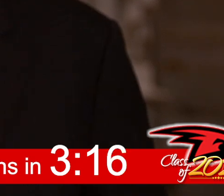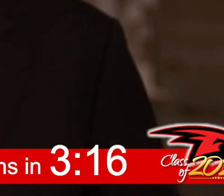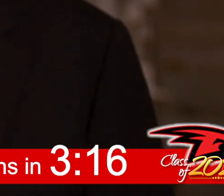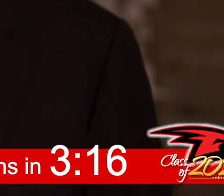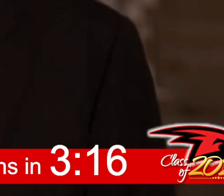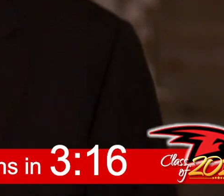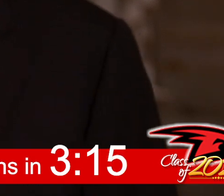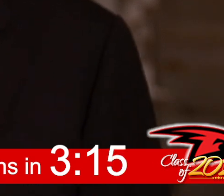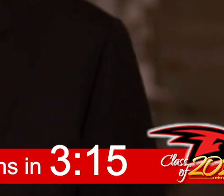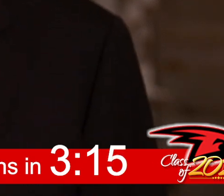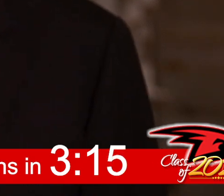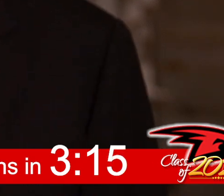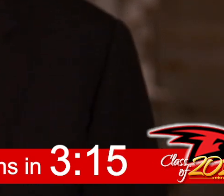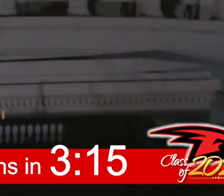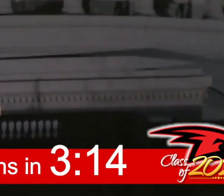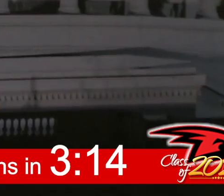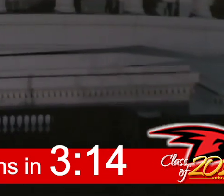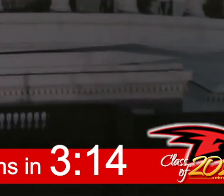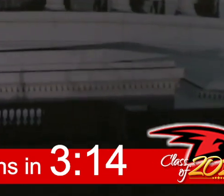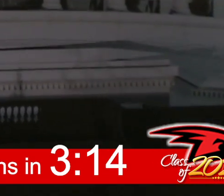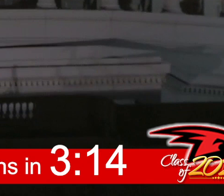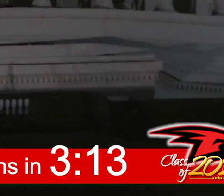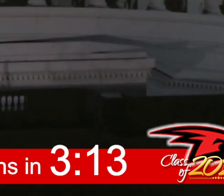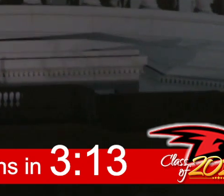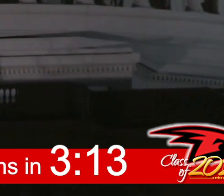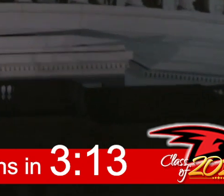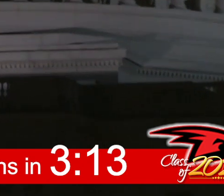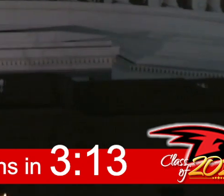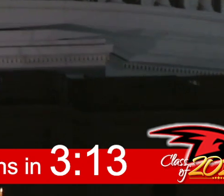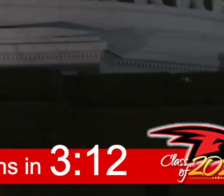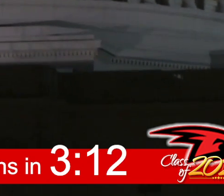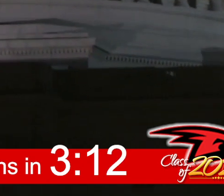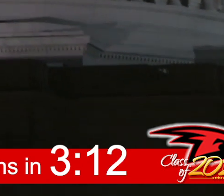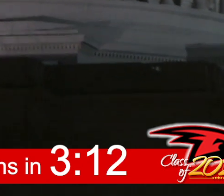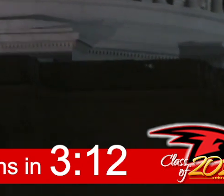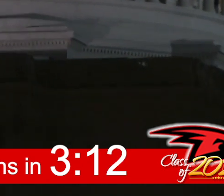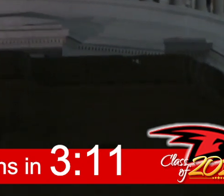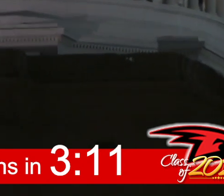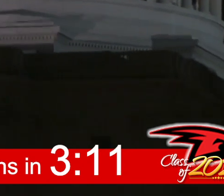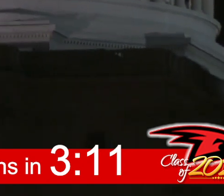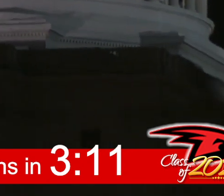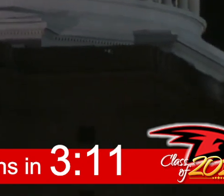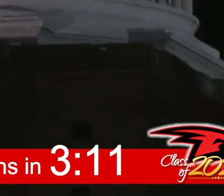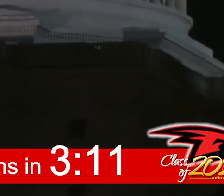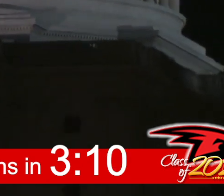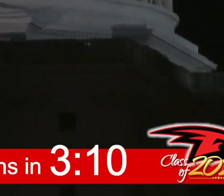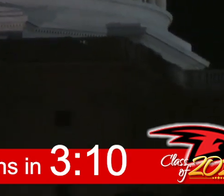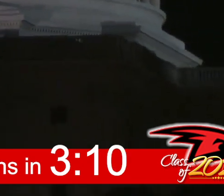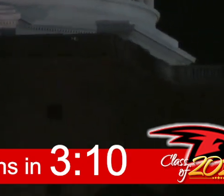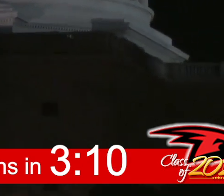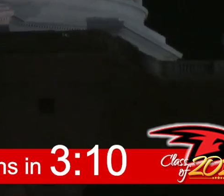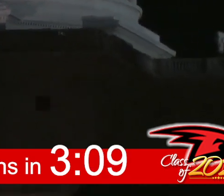I'm filming this graduation message from a place that's very, very inspiring to so many Alaskans, so